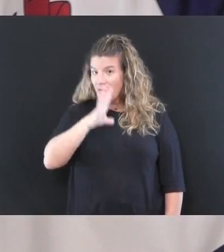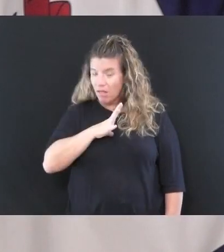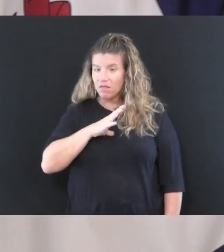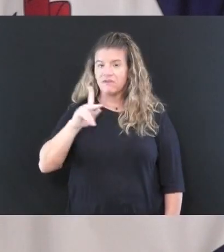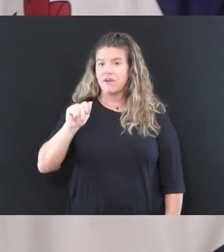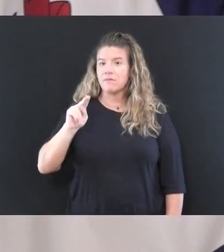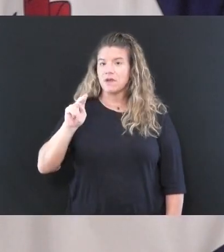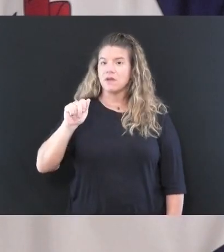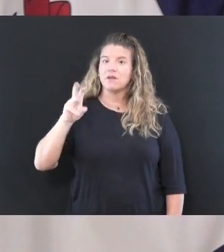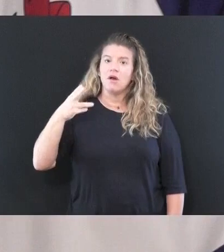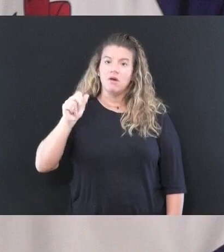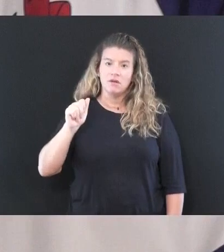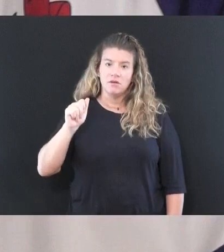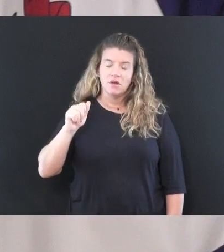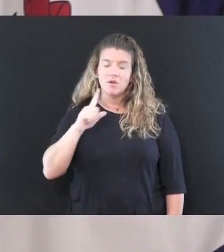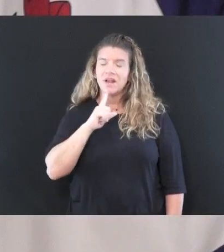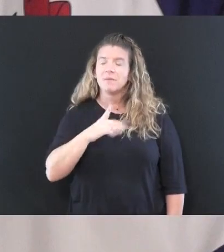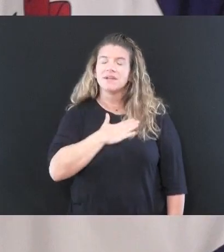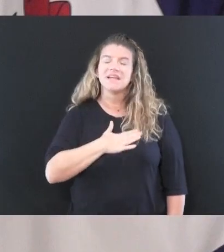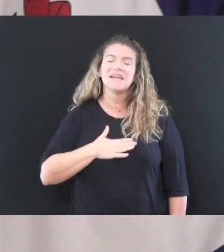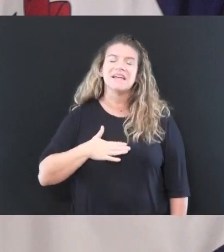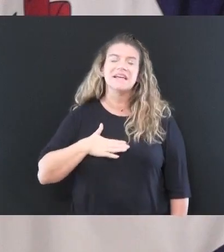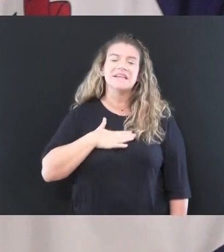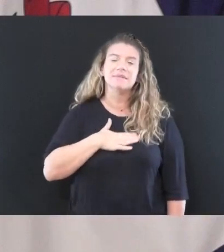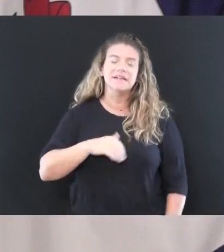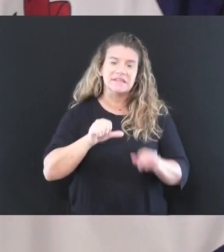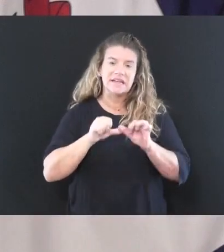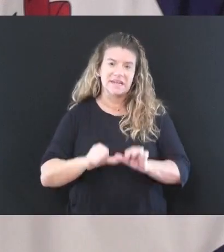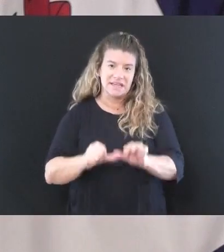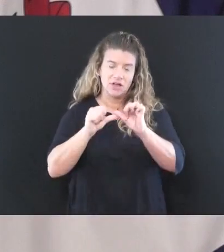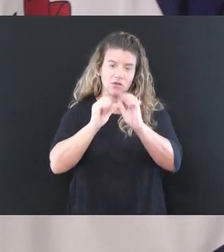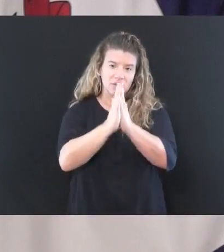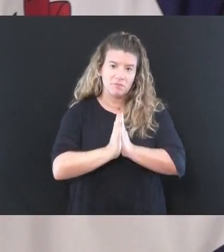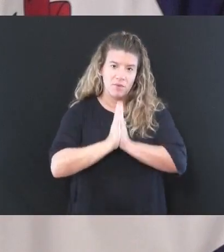Please, please keep them in your thoughts and prayers.